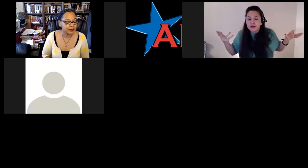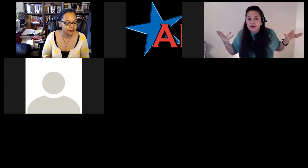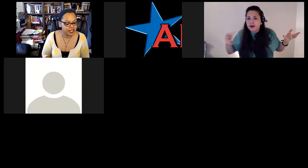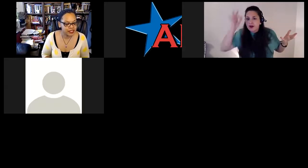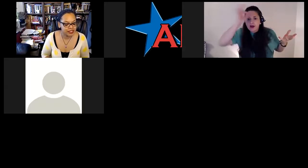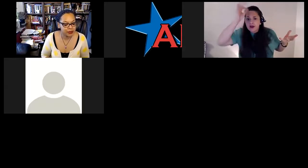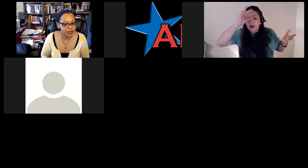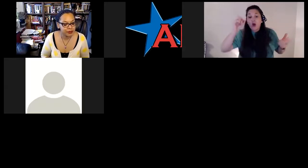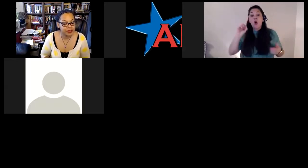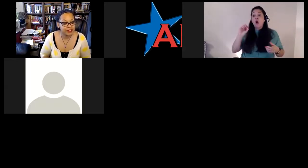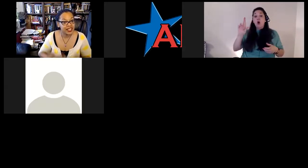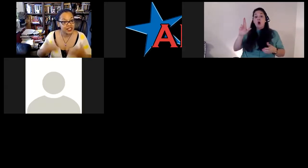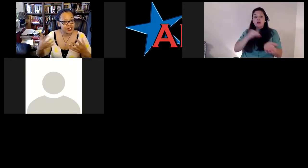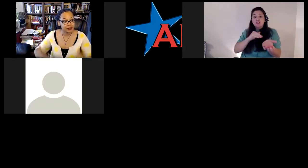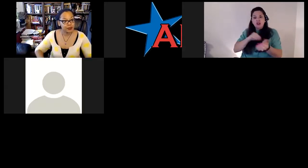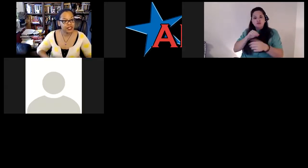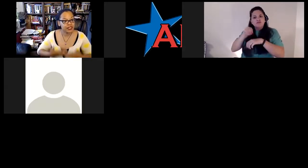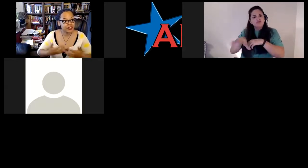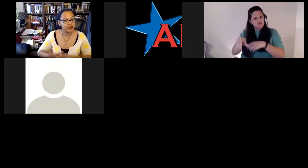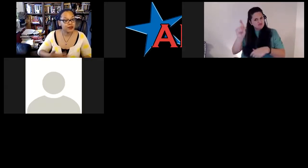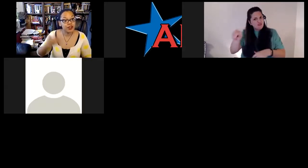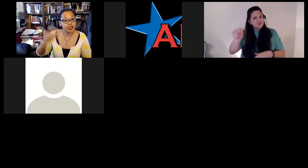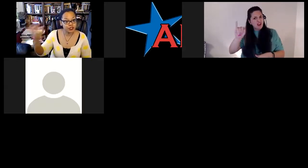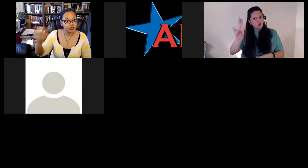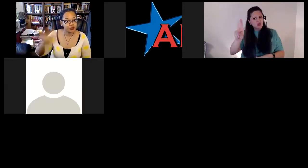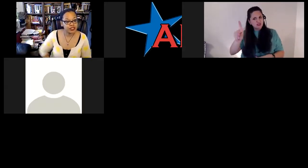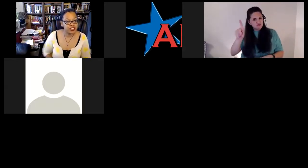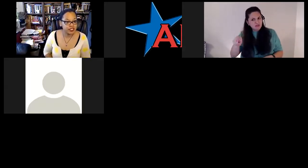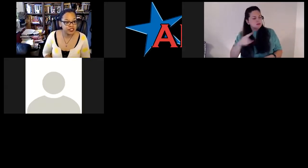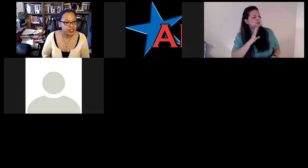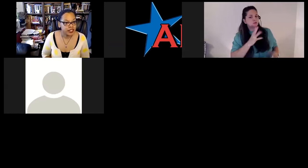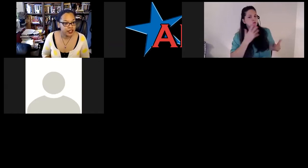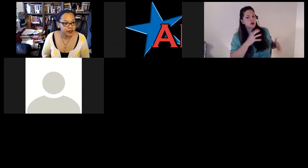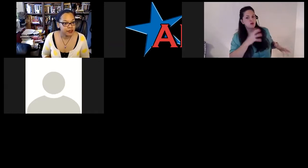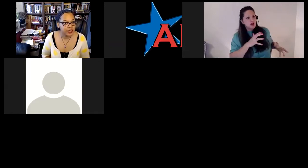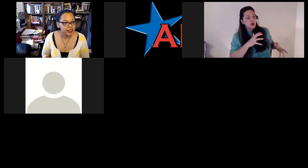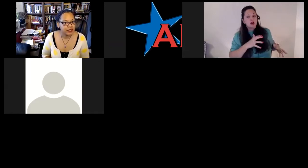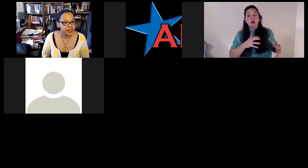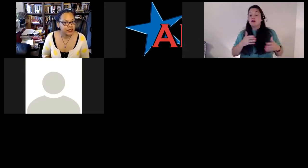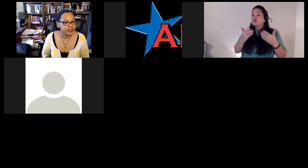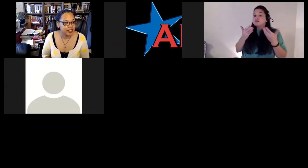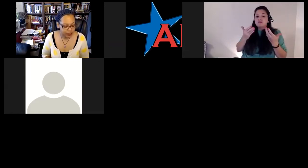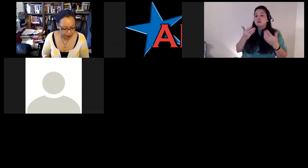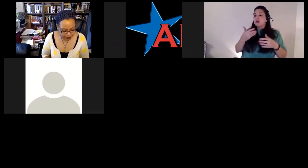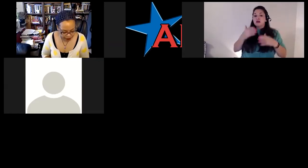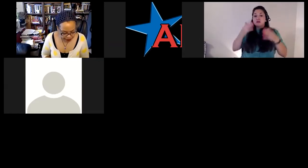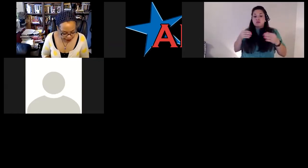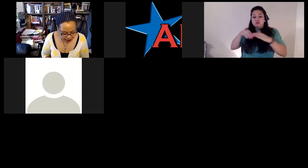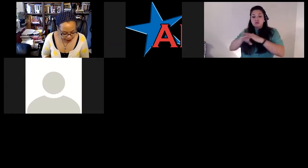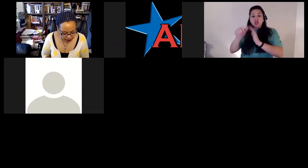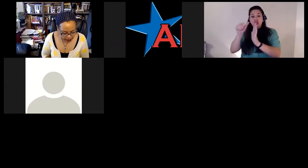some cases where people have had IUDs put in for other sort of procedures that they didn't ask for.